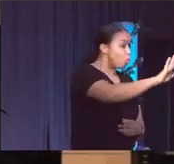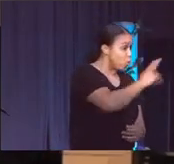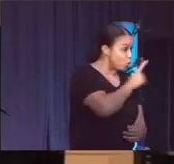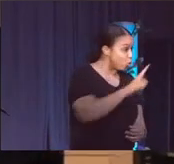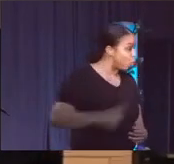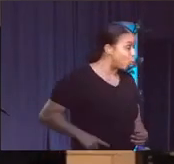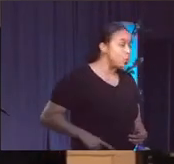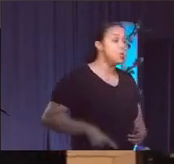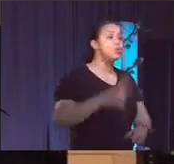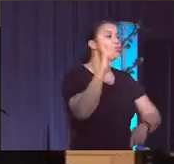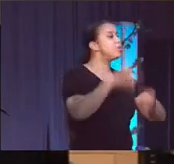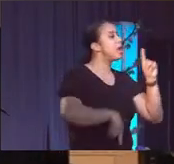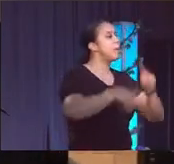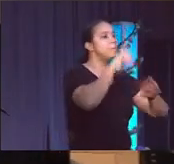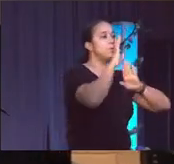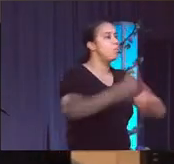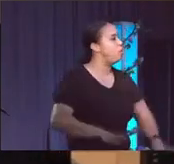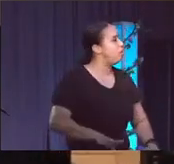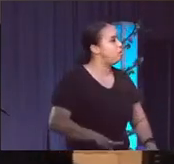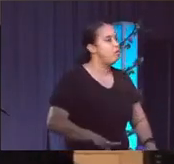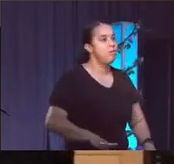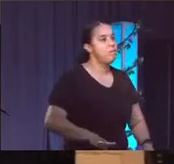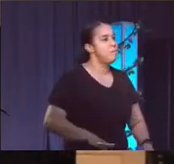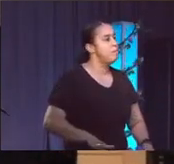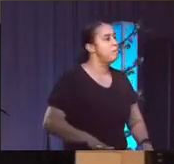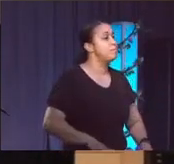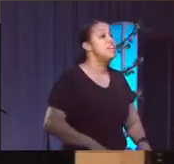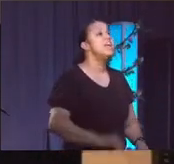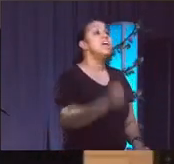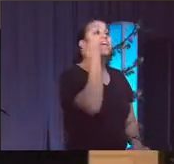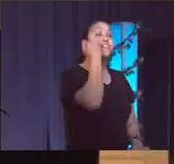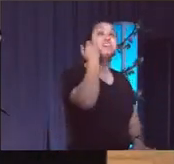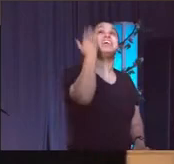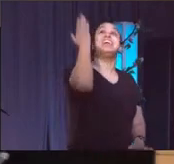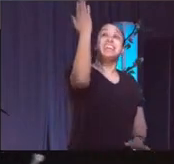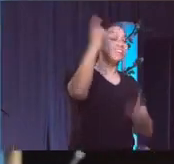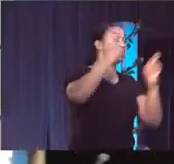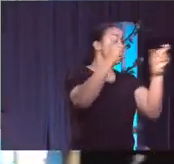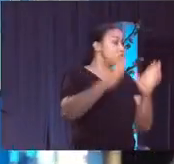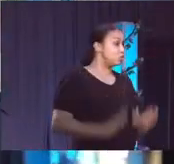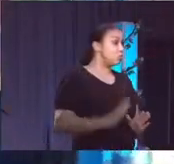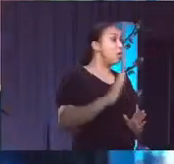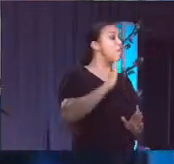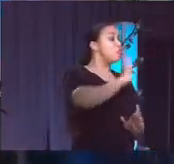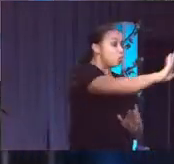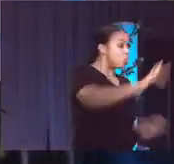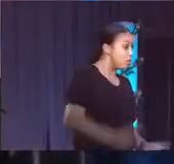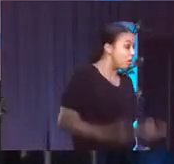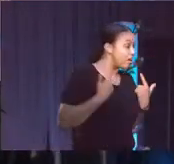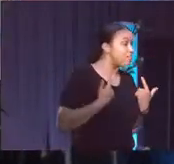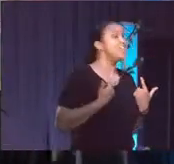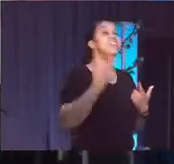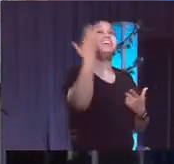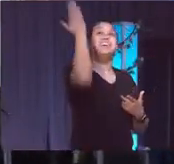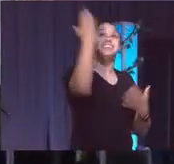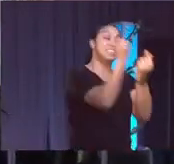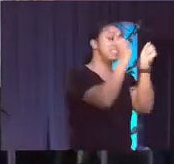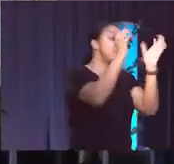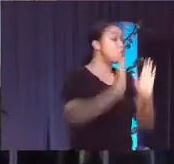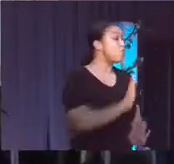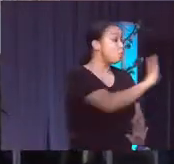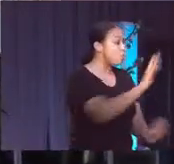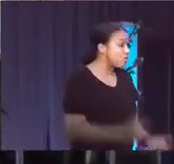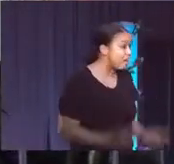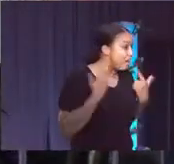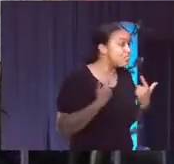You can't be quiet. I feel God right there. When he is the master of your life, when he is the savior of your life, when